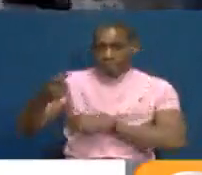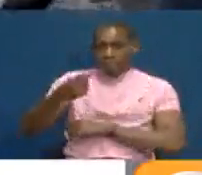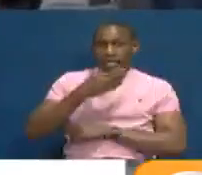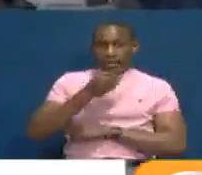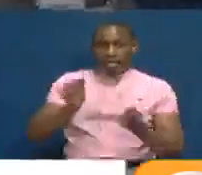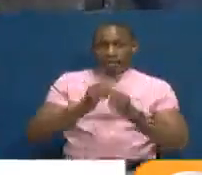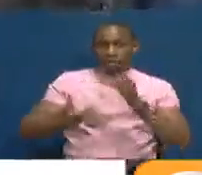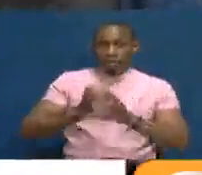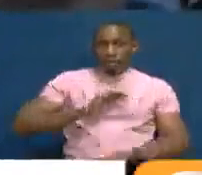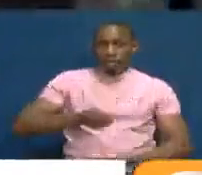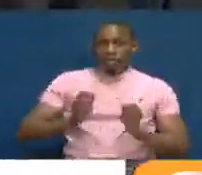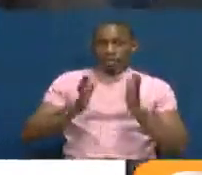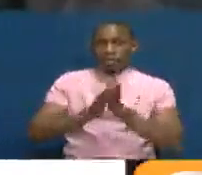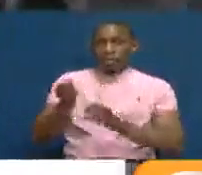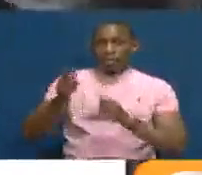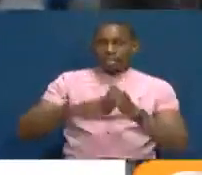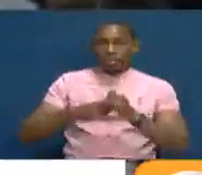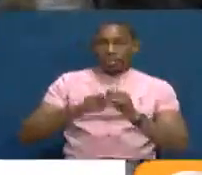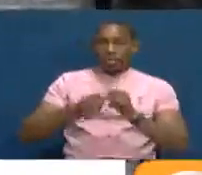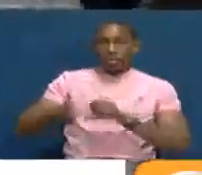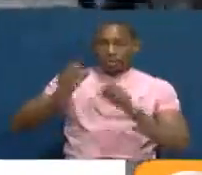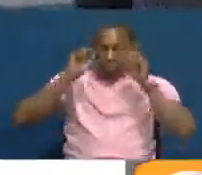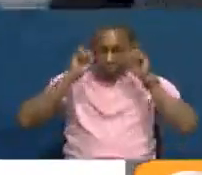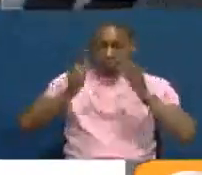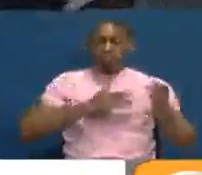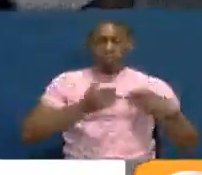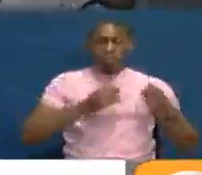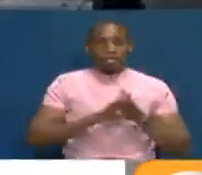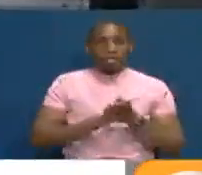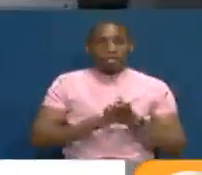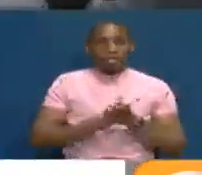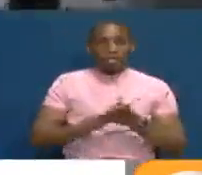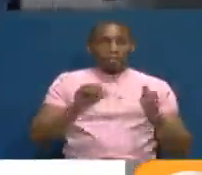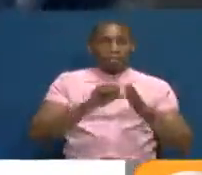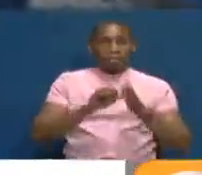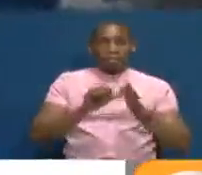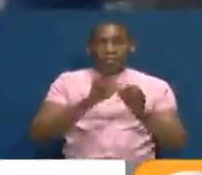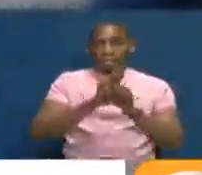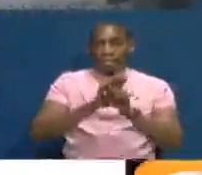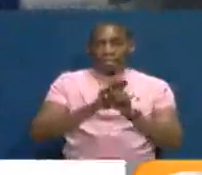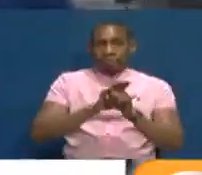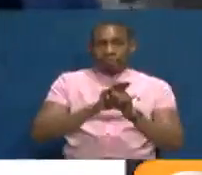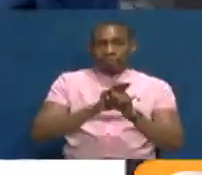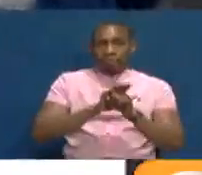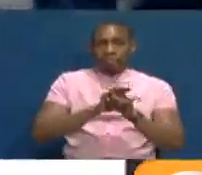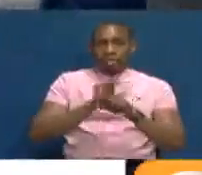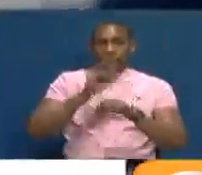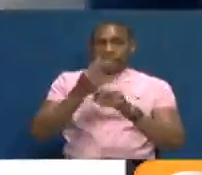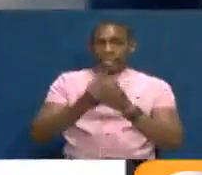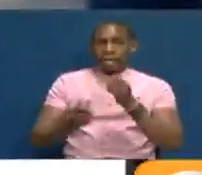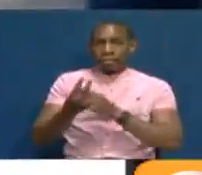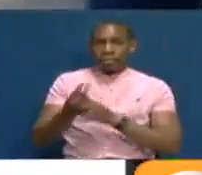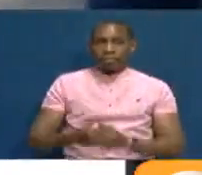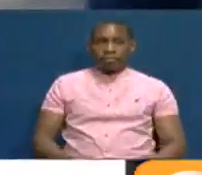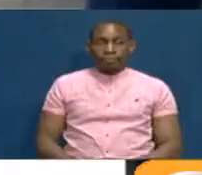is celebrated every June to increase awareness regarding numerous infertility issues faced by couples.